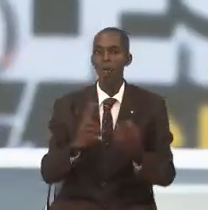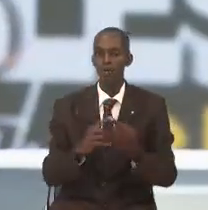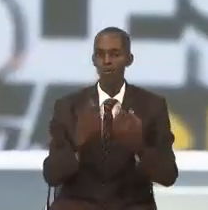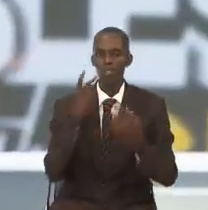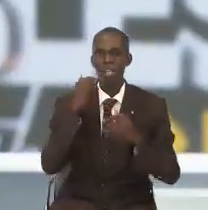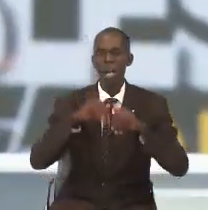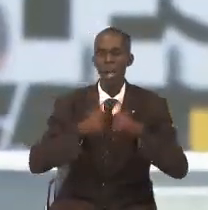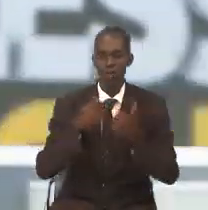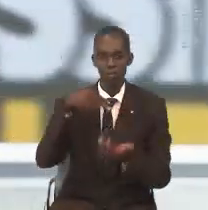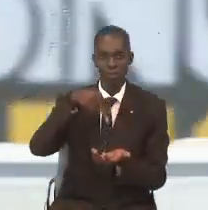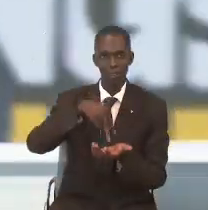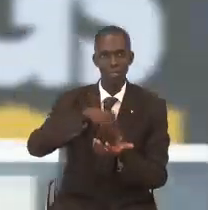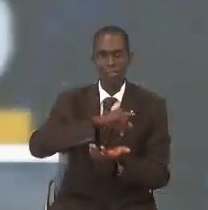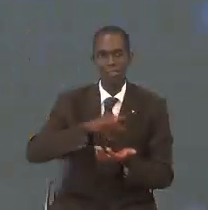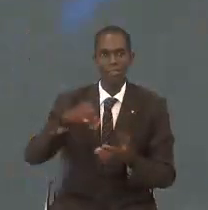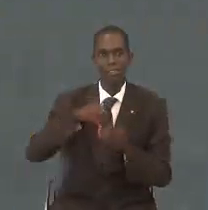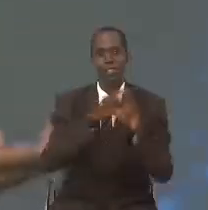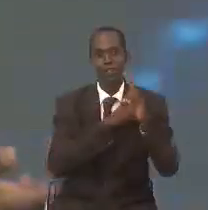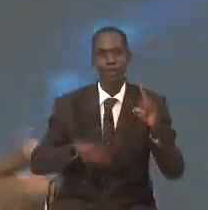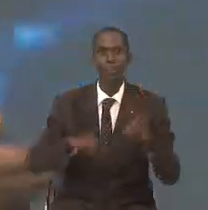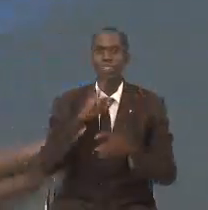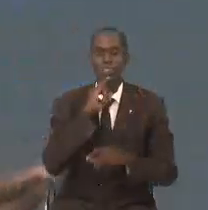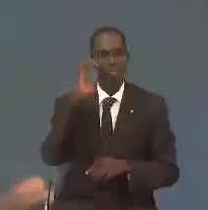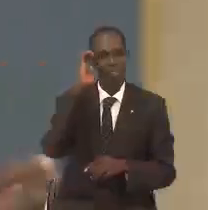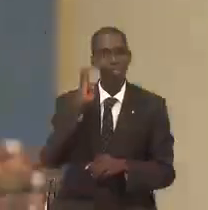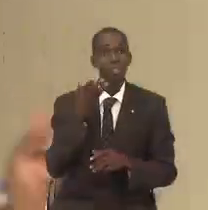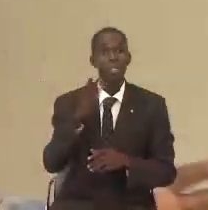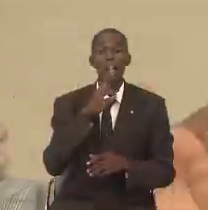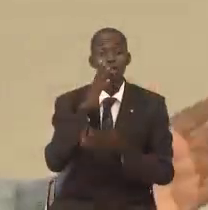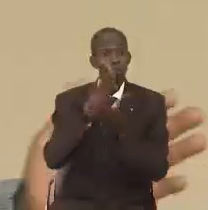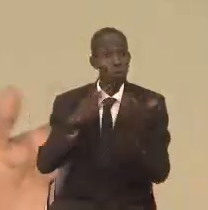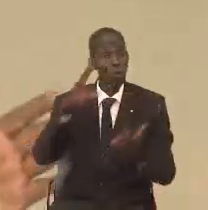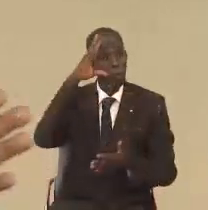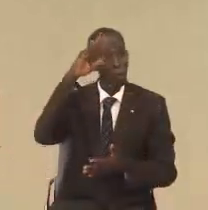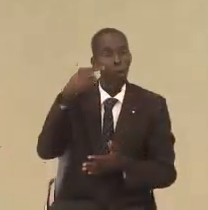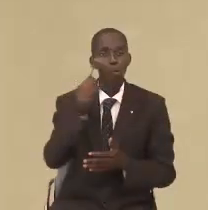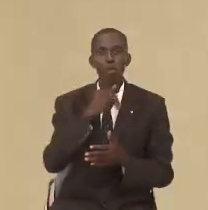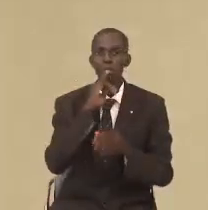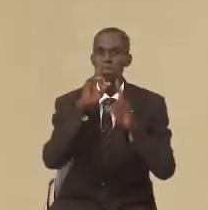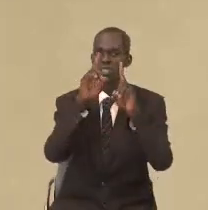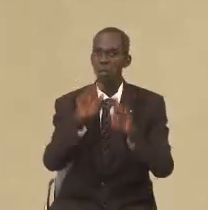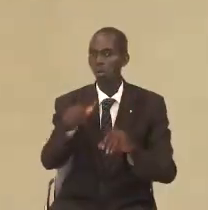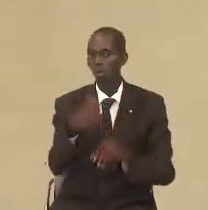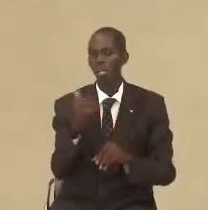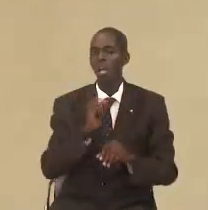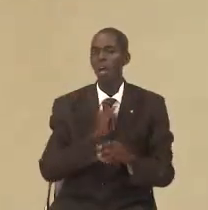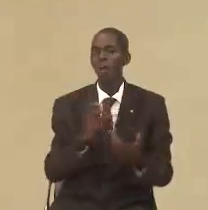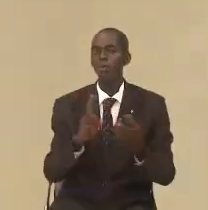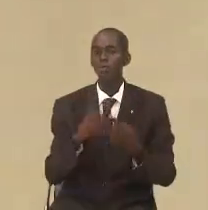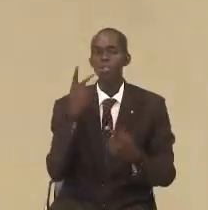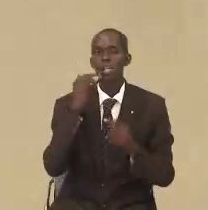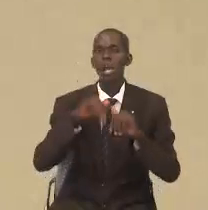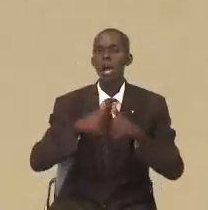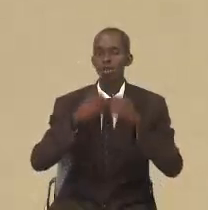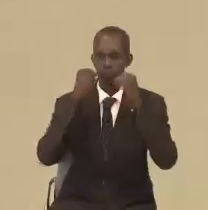standing he is. There are men that will tease other people. I want to see how solid the people